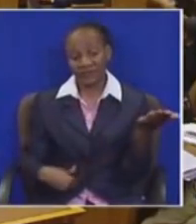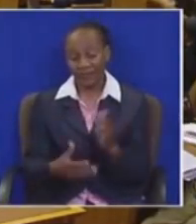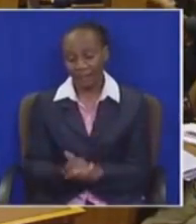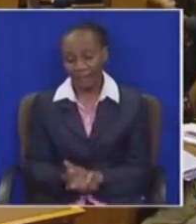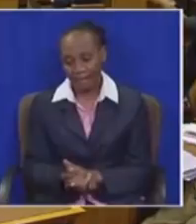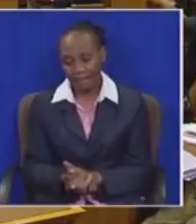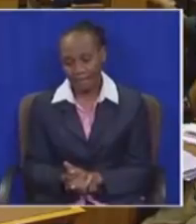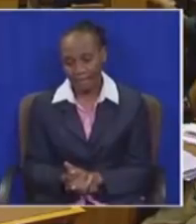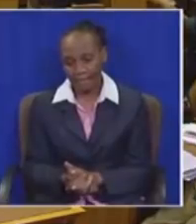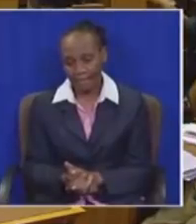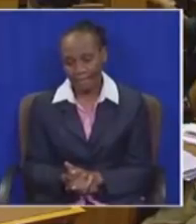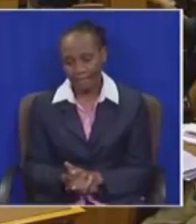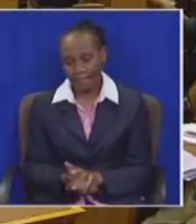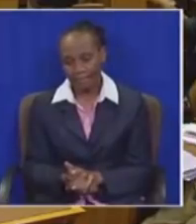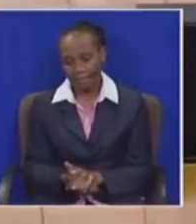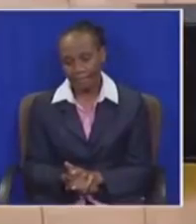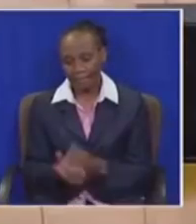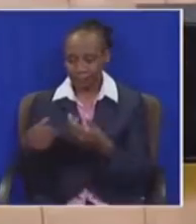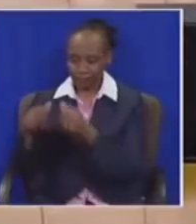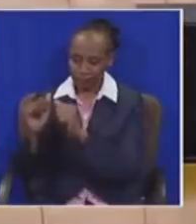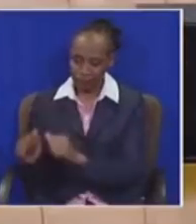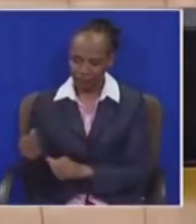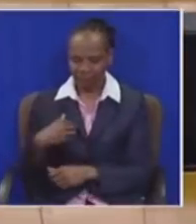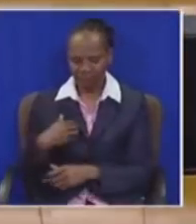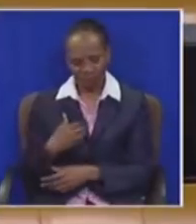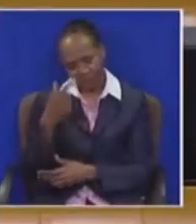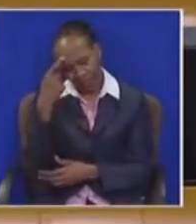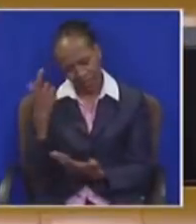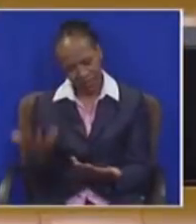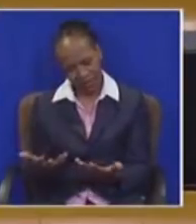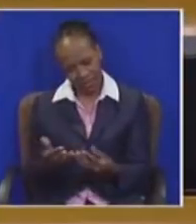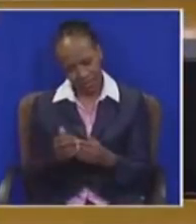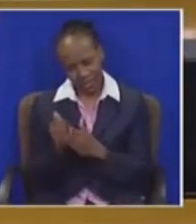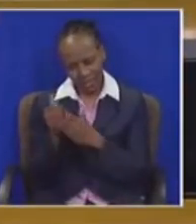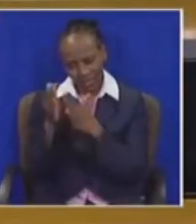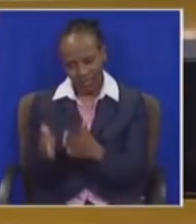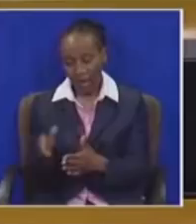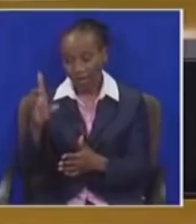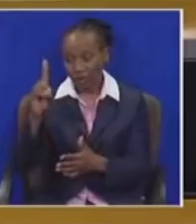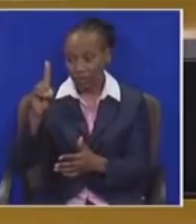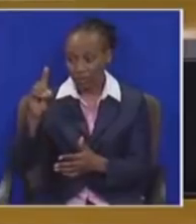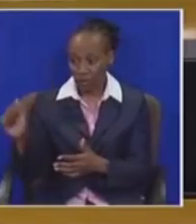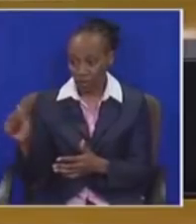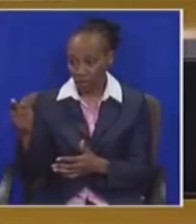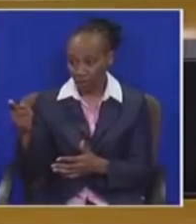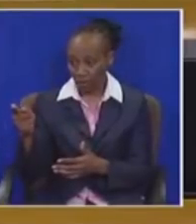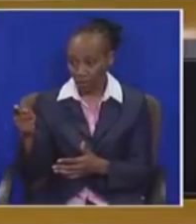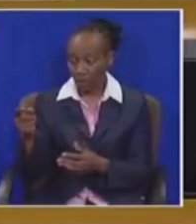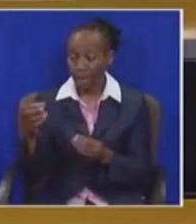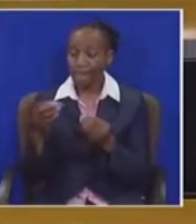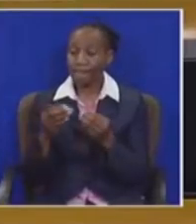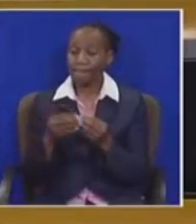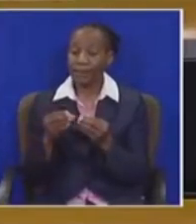Honorable House Chair, I think the leader of the opposition has done this House a great